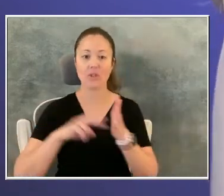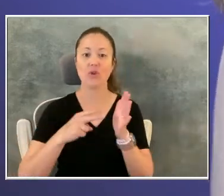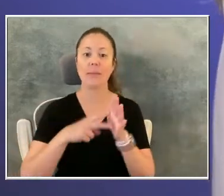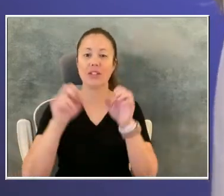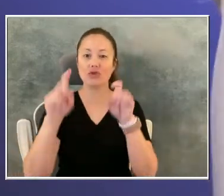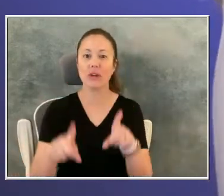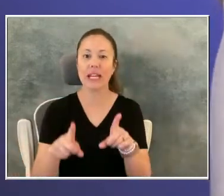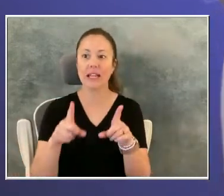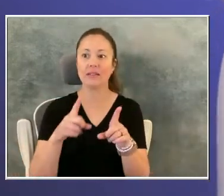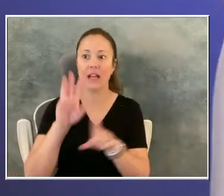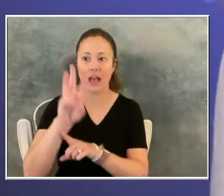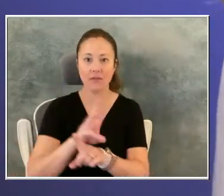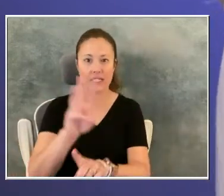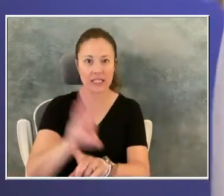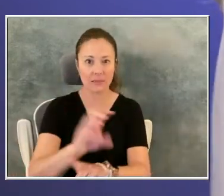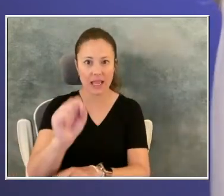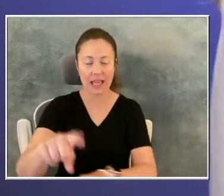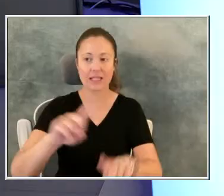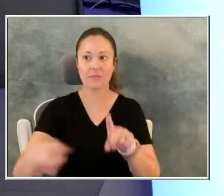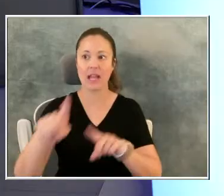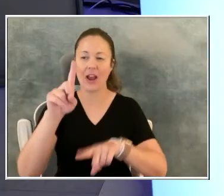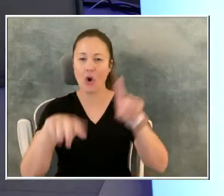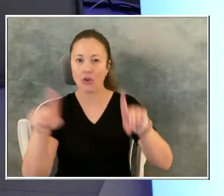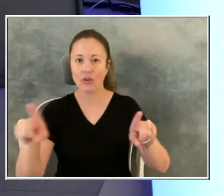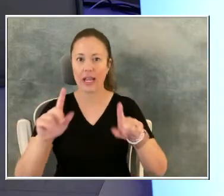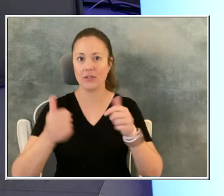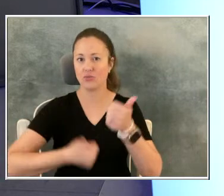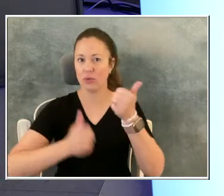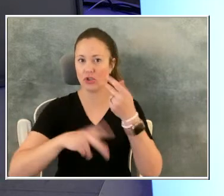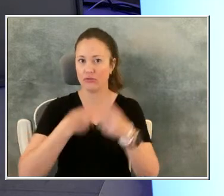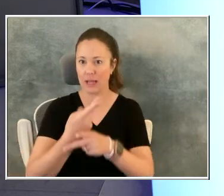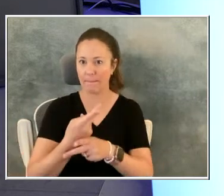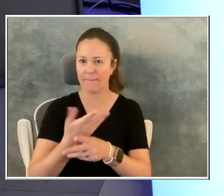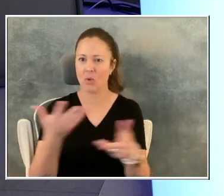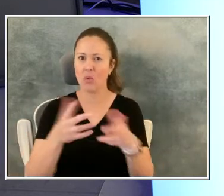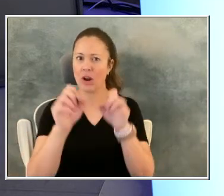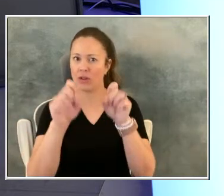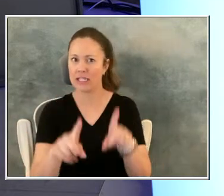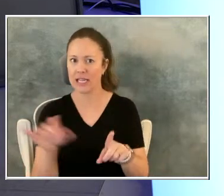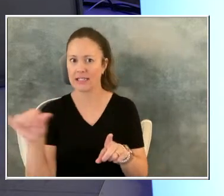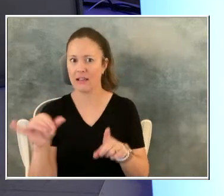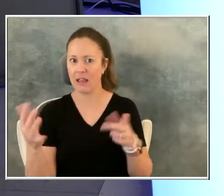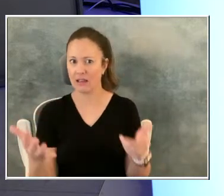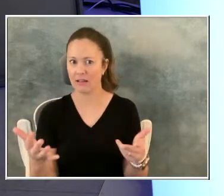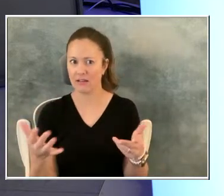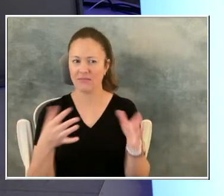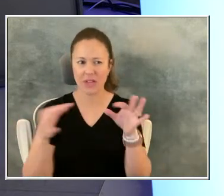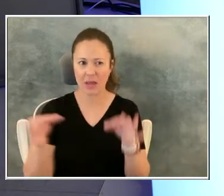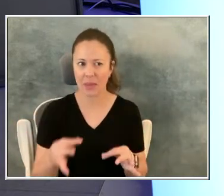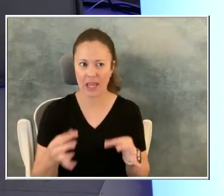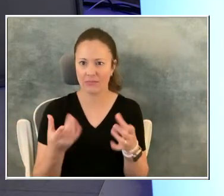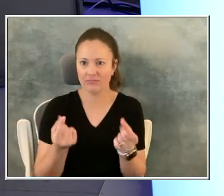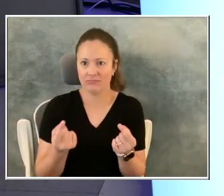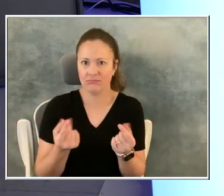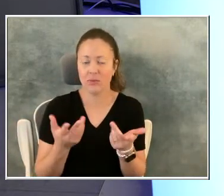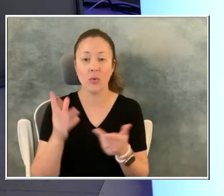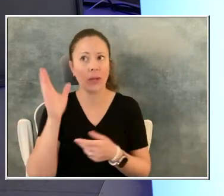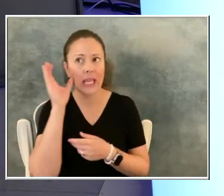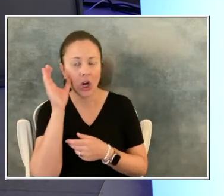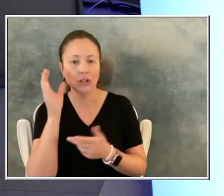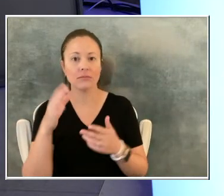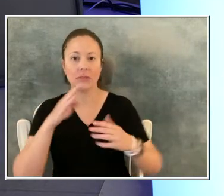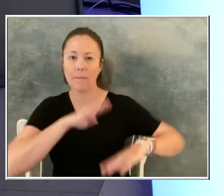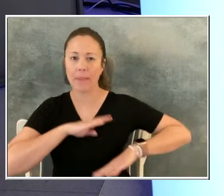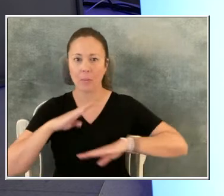but it alternates which type. What are those tests like? To kind of walk us through what that's like. We hear about what mammograms are like. A